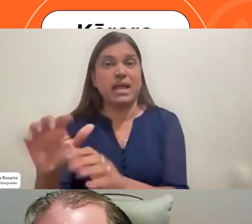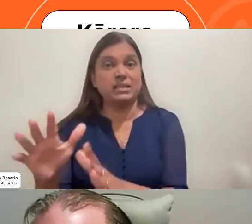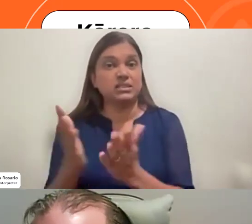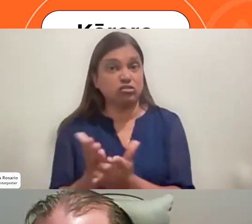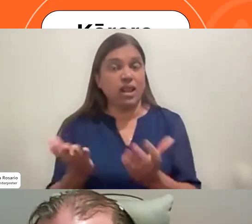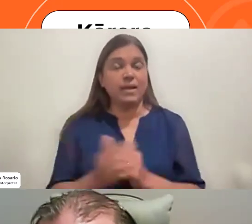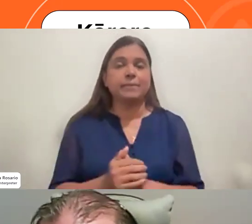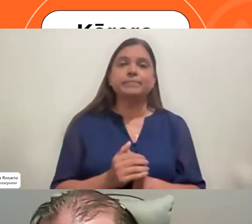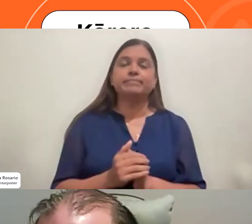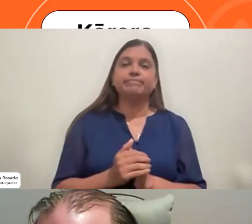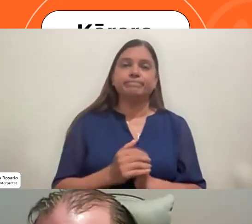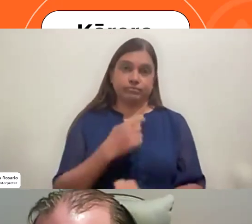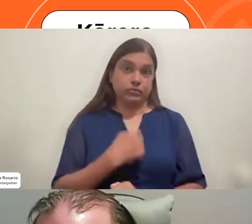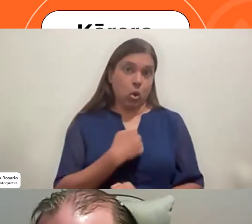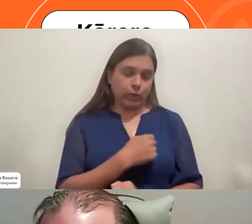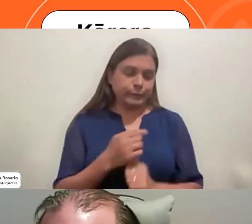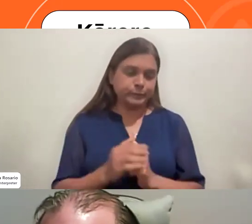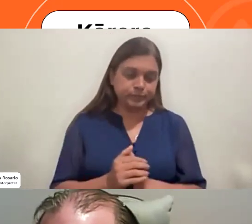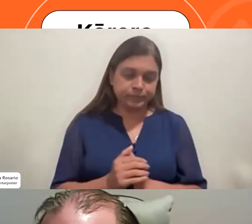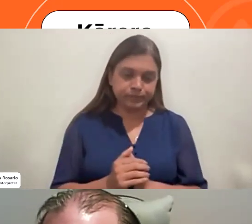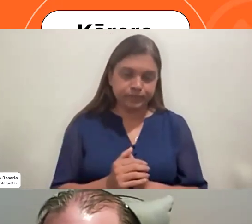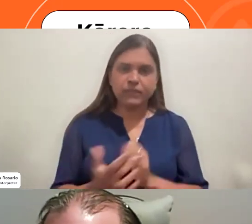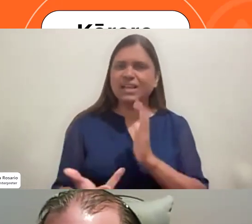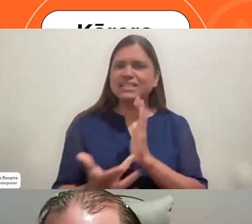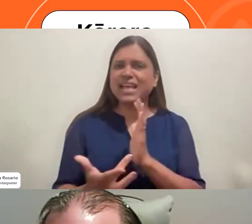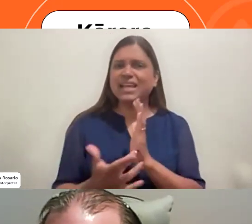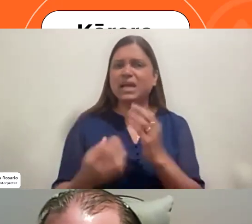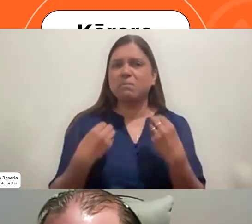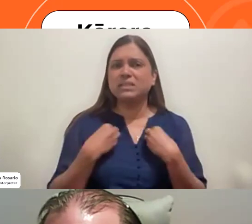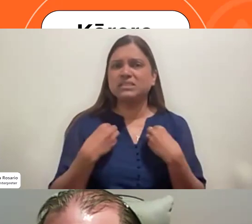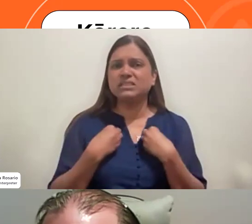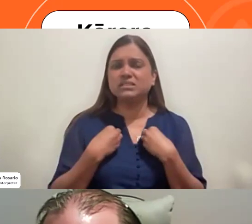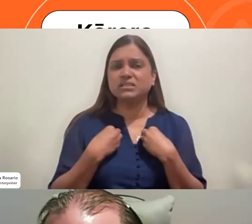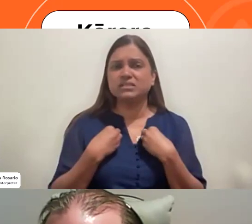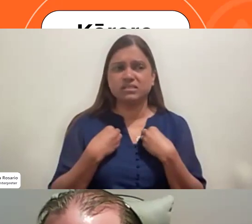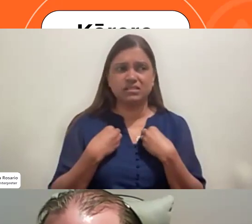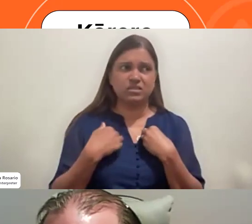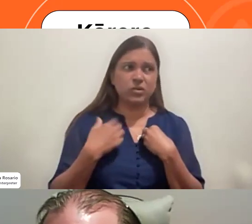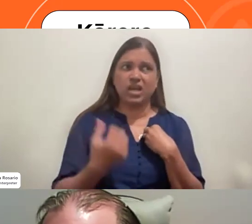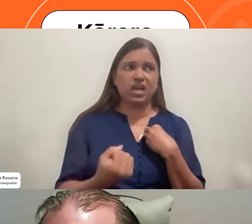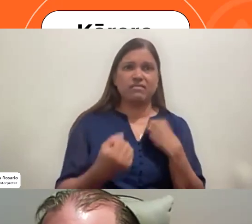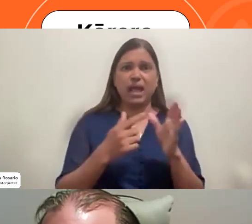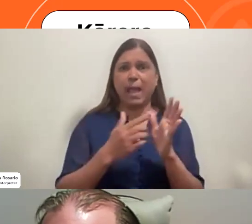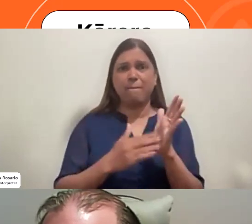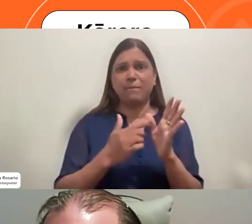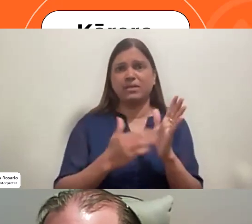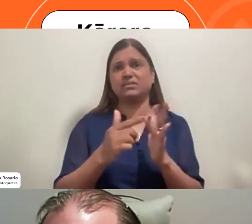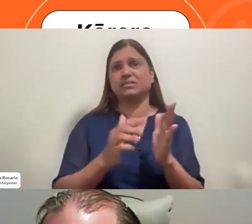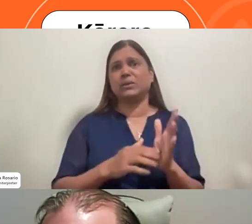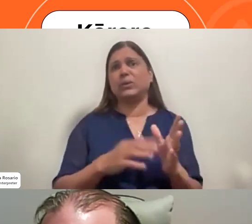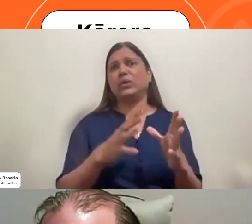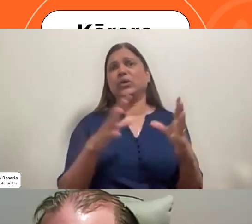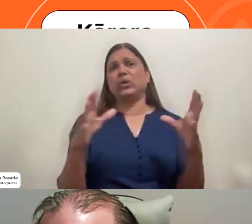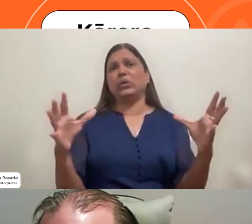and I mean this as tech businesses, and that includes everything from the big companies like Amazon to the smaller